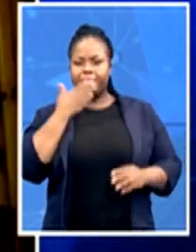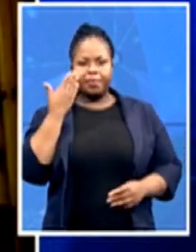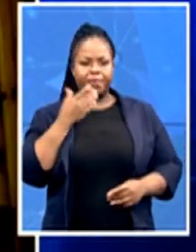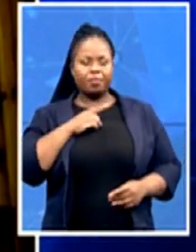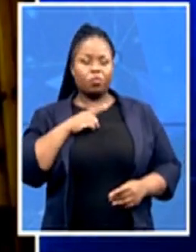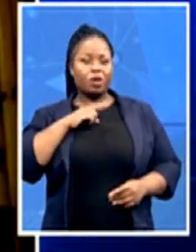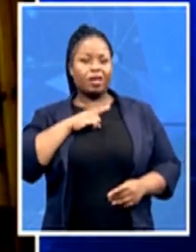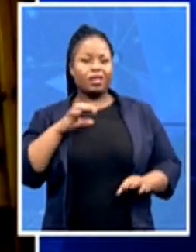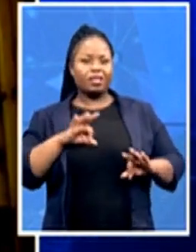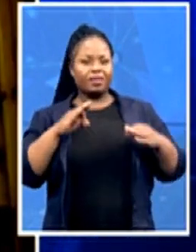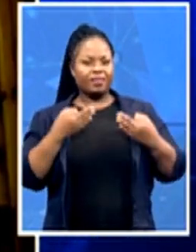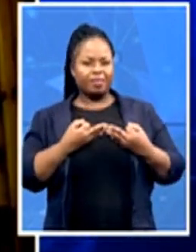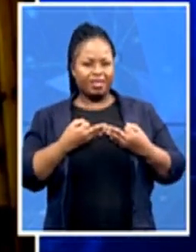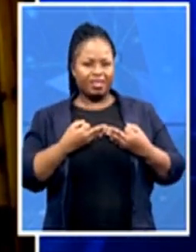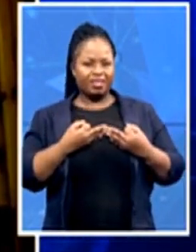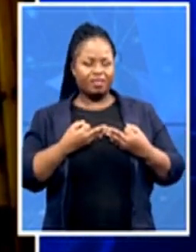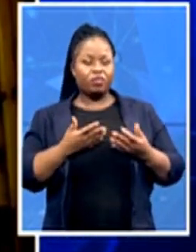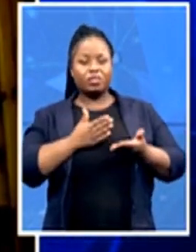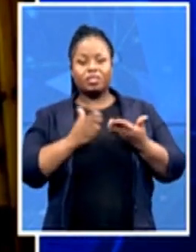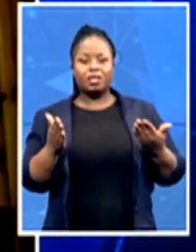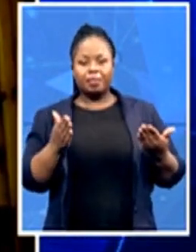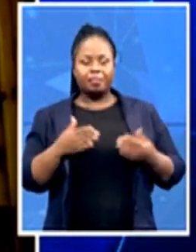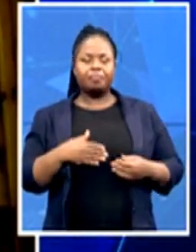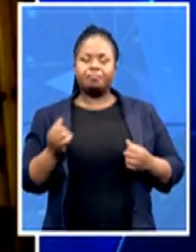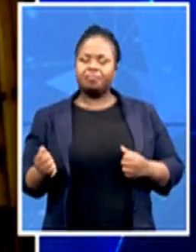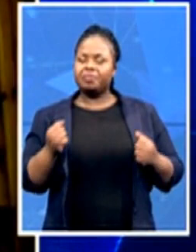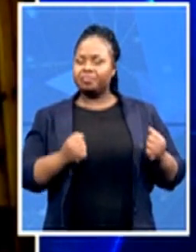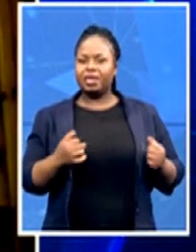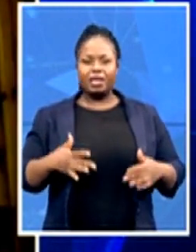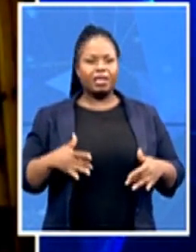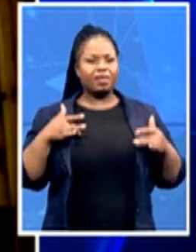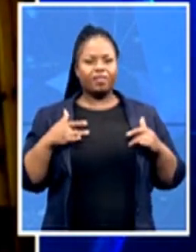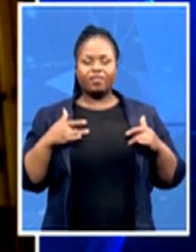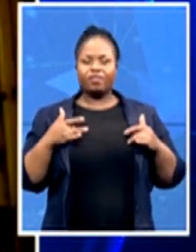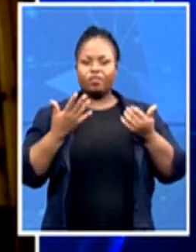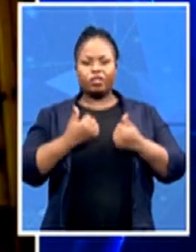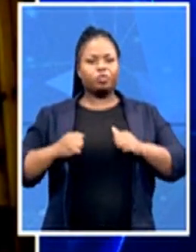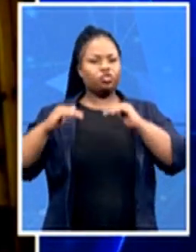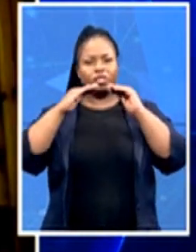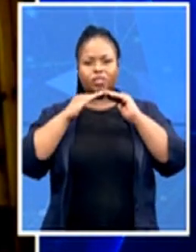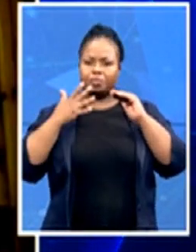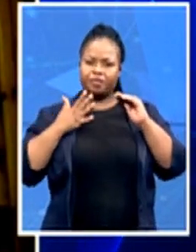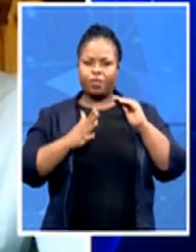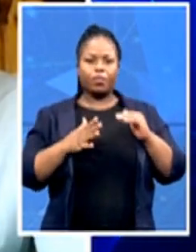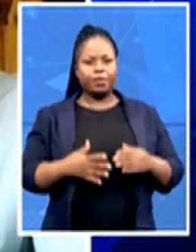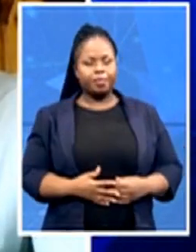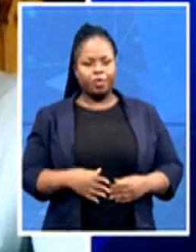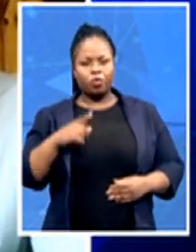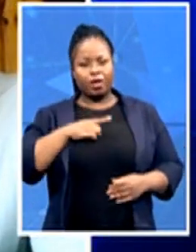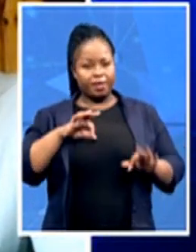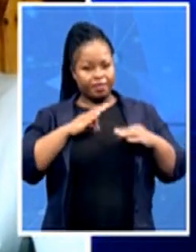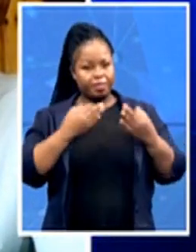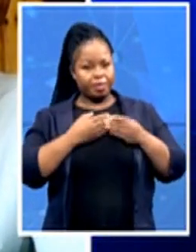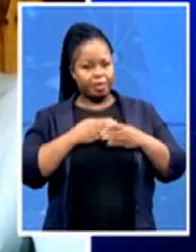miners, they still hold the same position, the position of justice and pursuing justice for the killing of their loved ones. And of course, the concerns about government